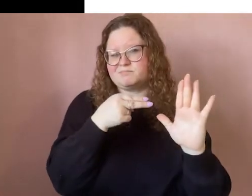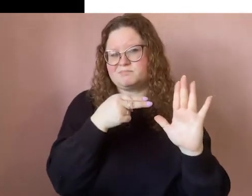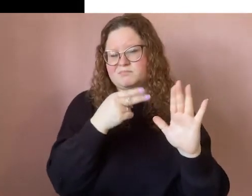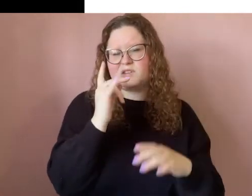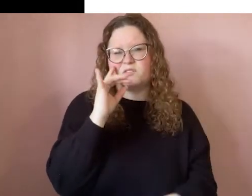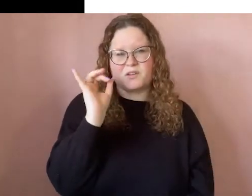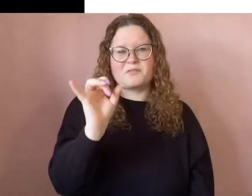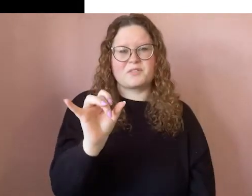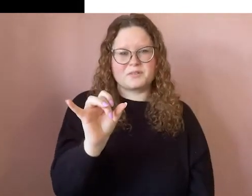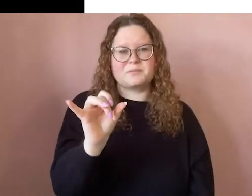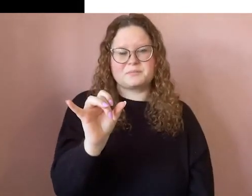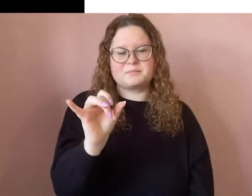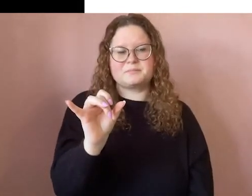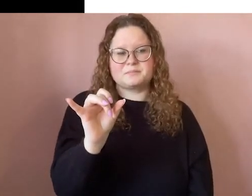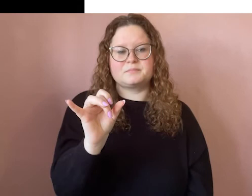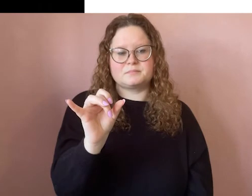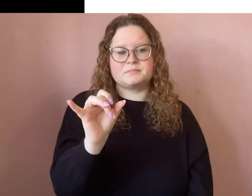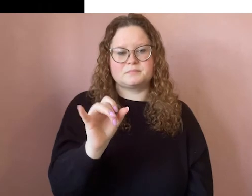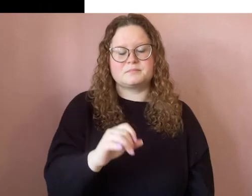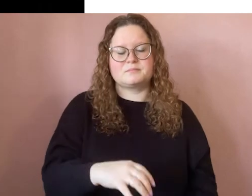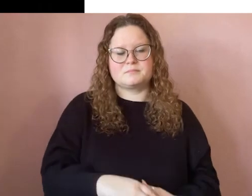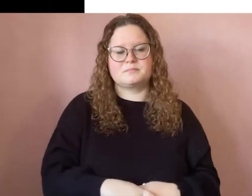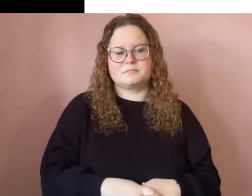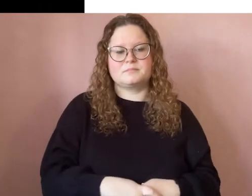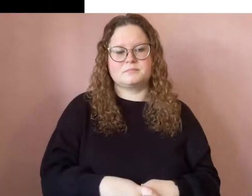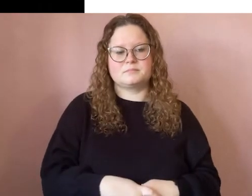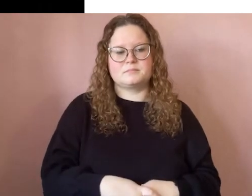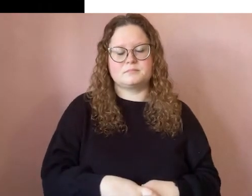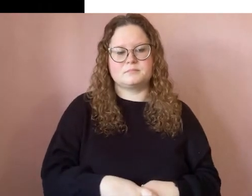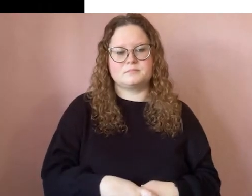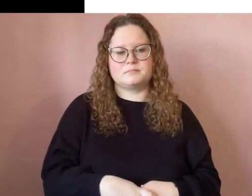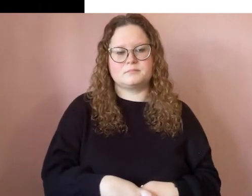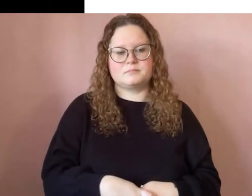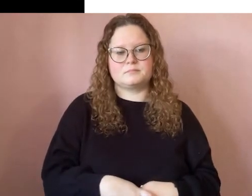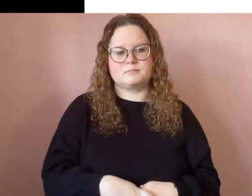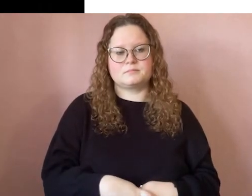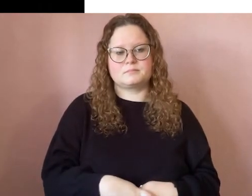crazy, or he's off his meds, or